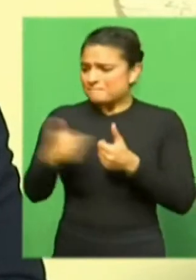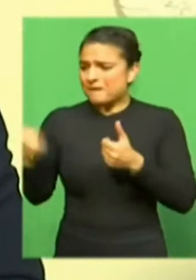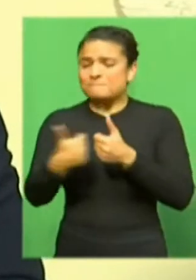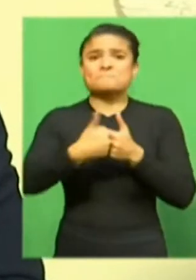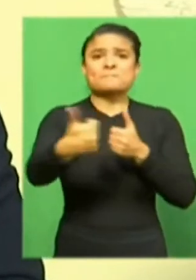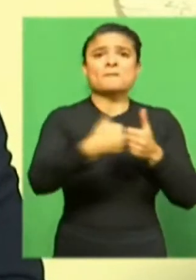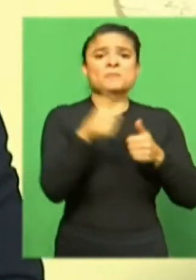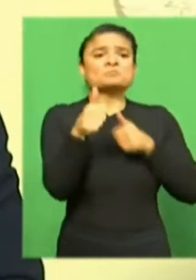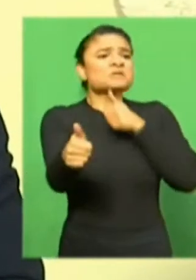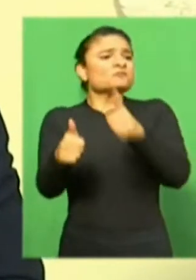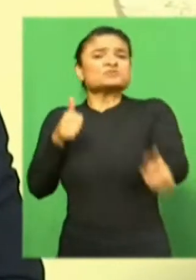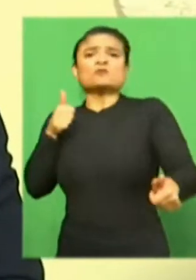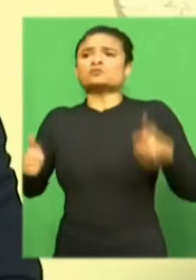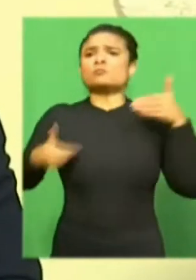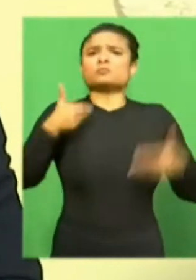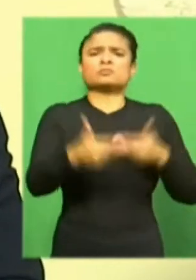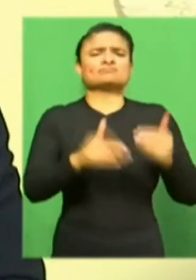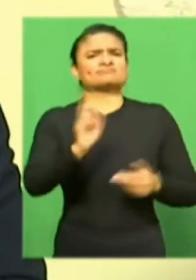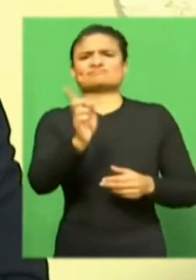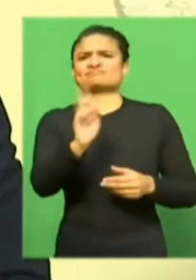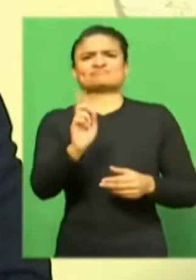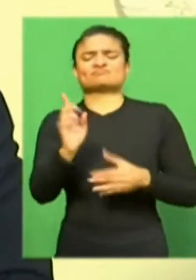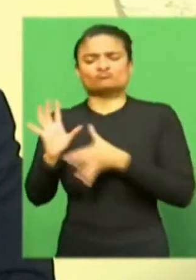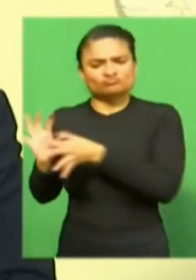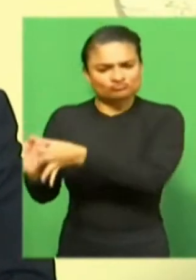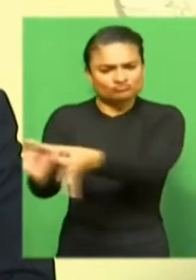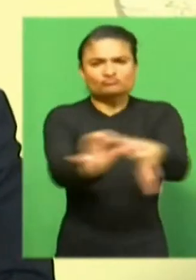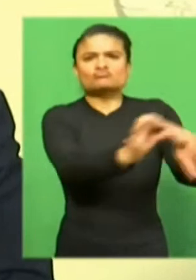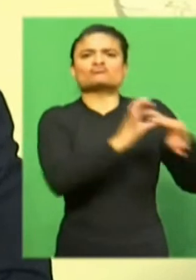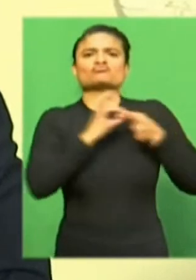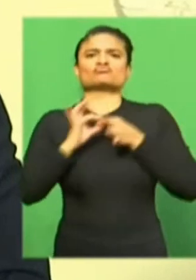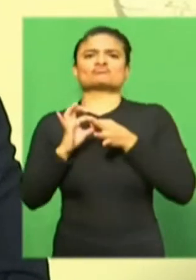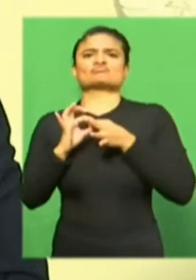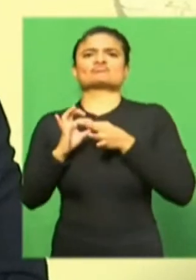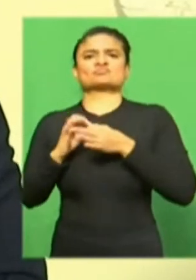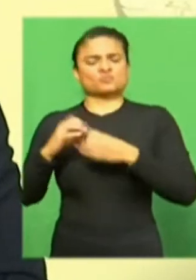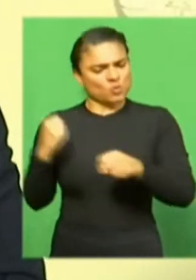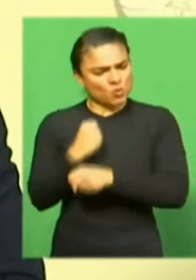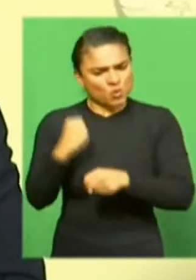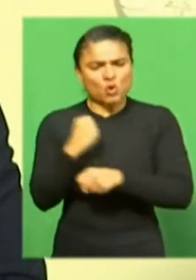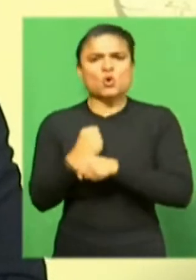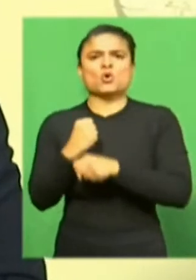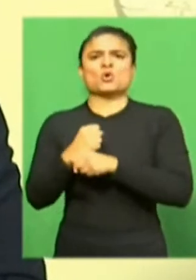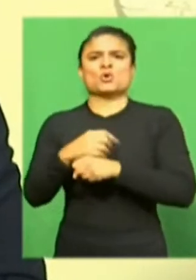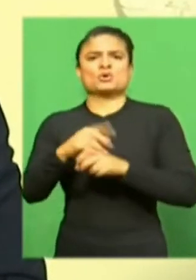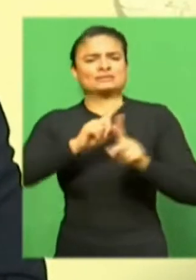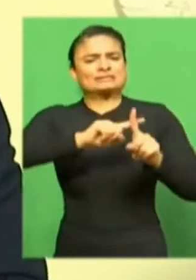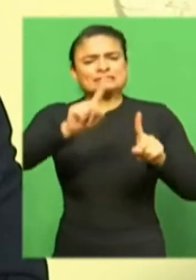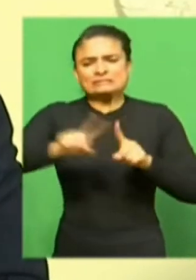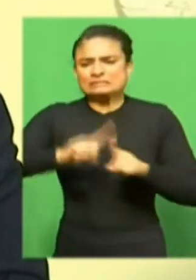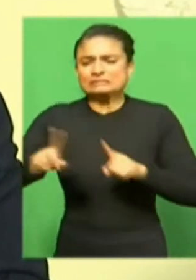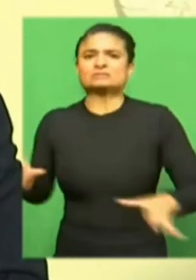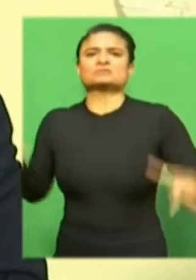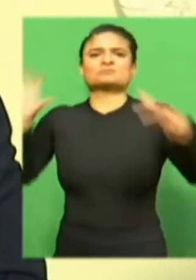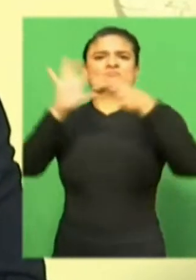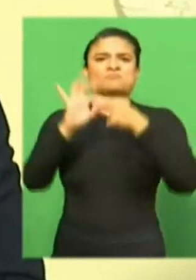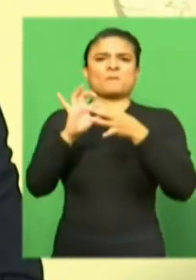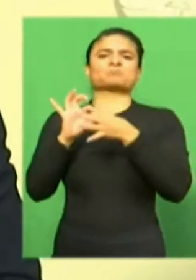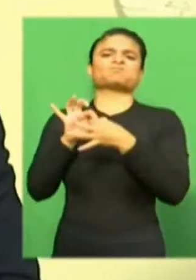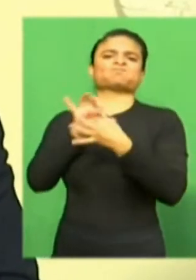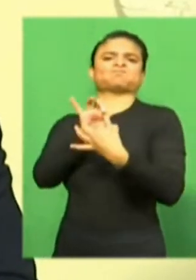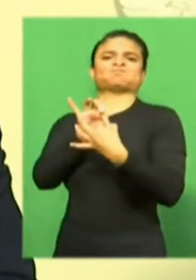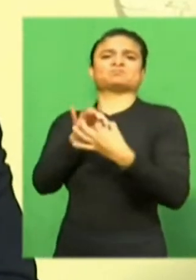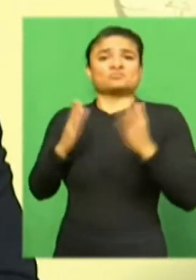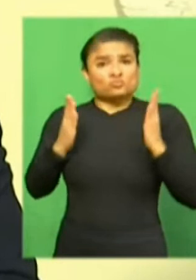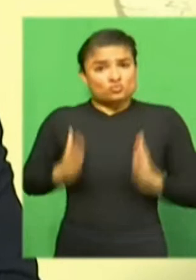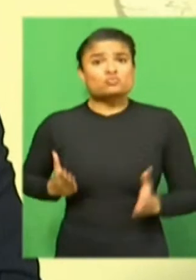a society based on democratic values, social justice, and fundamental human rights. The foundations